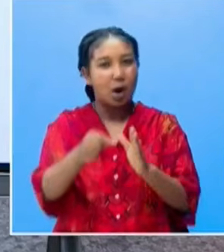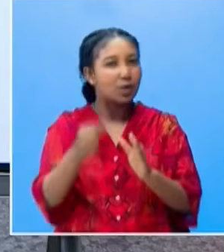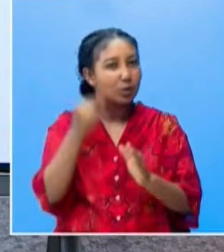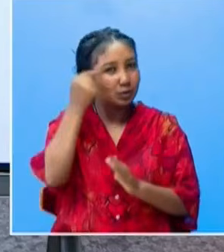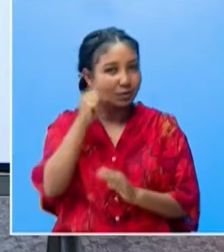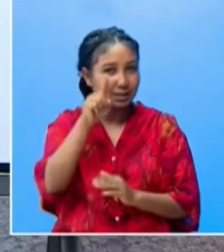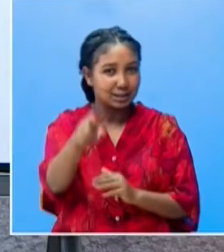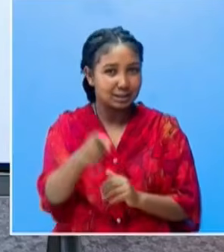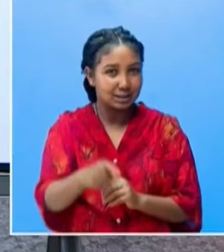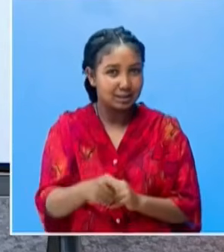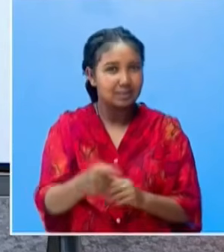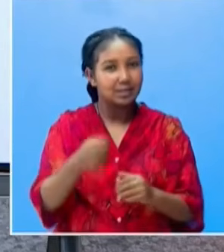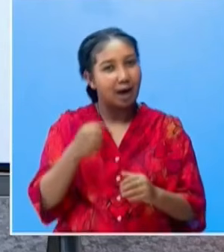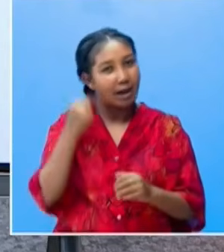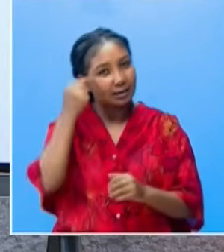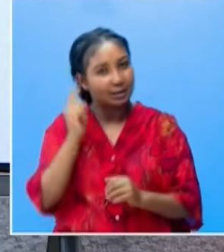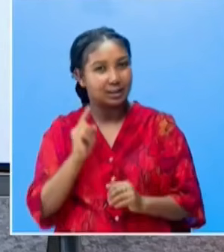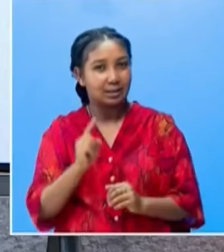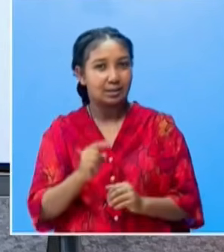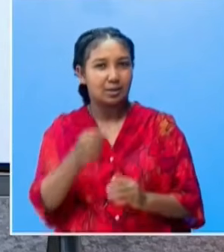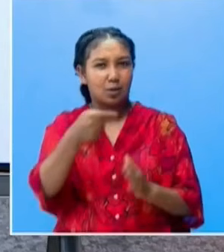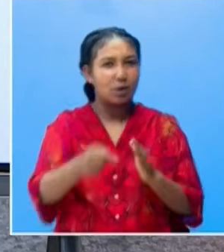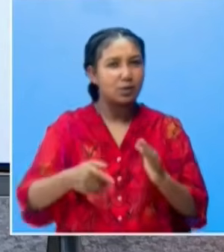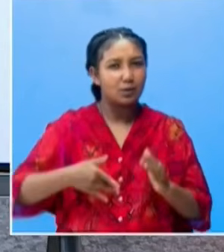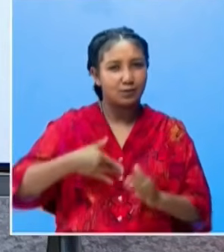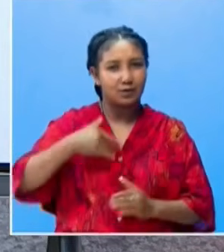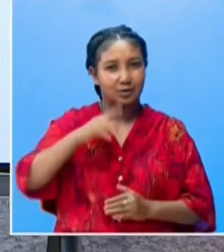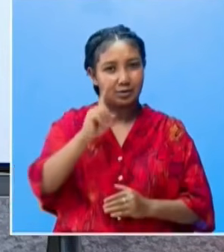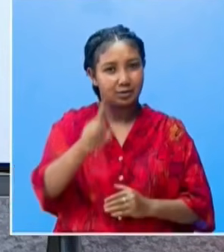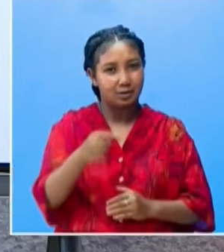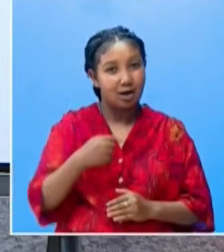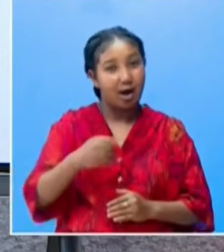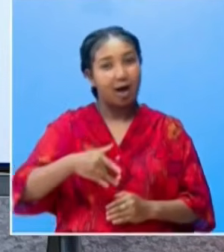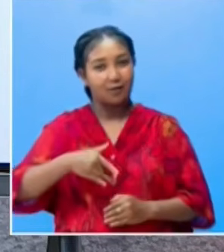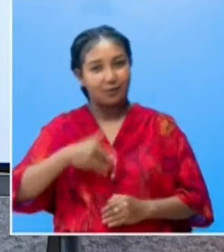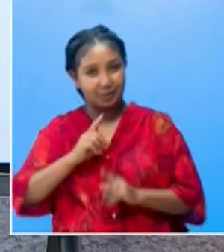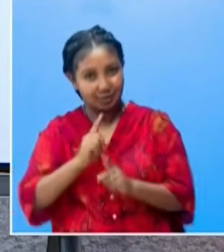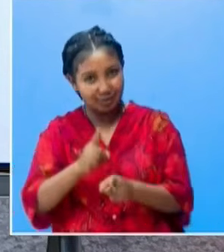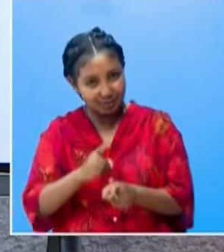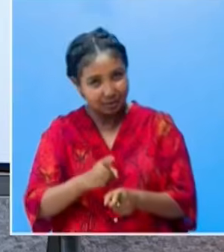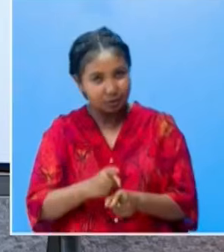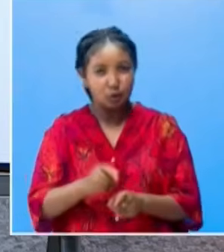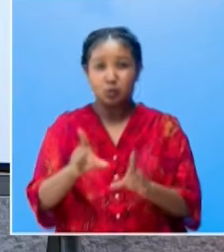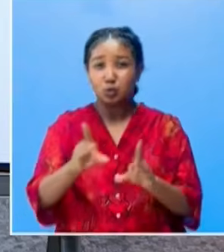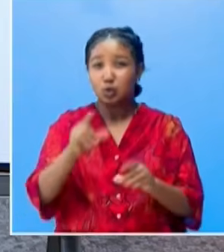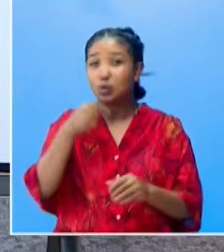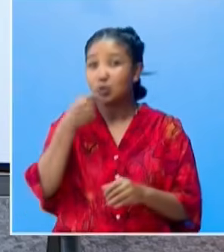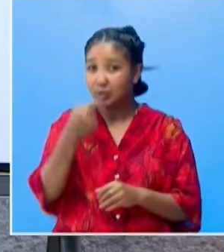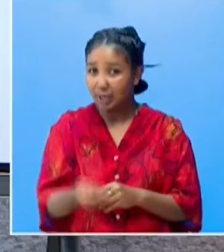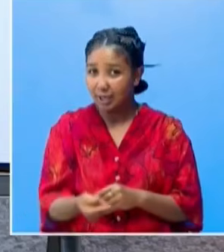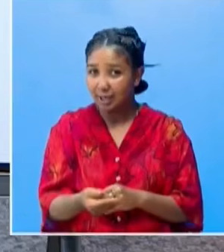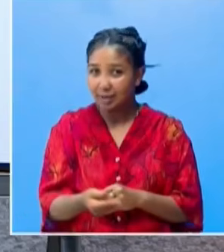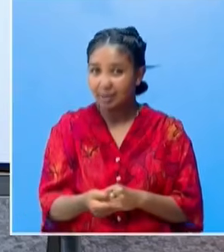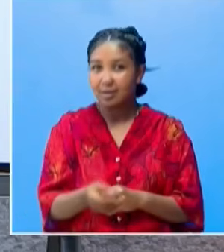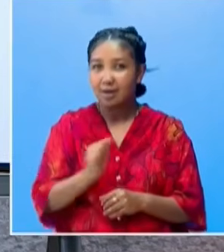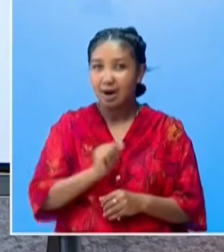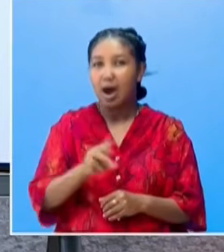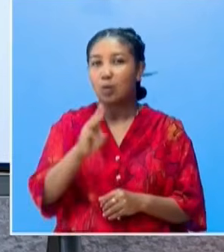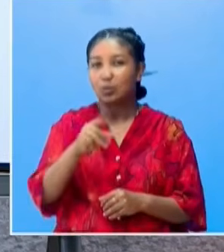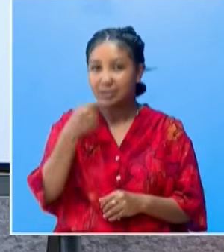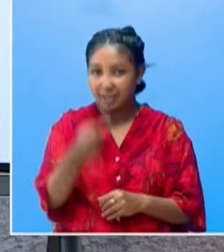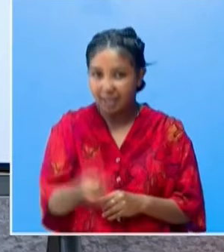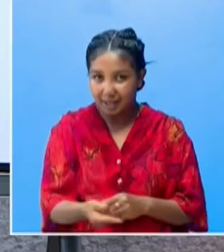think? I think. What do you feel? I feel. Wouldn't you say? I would